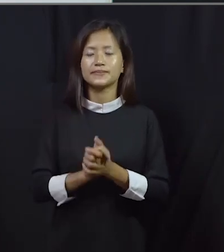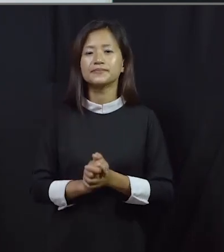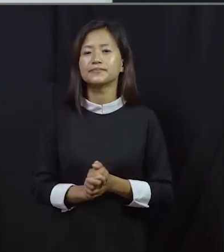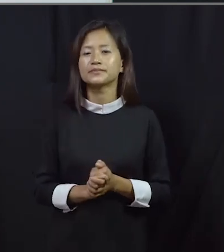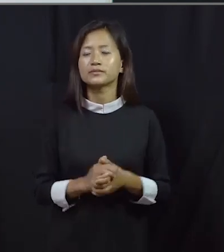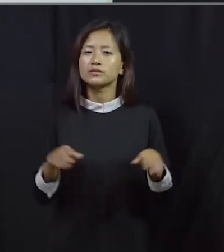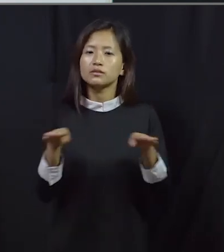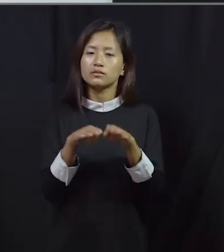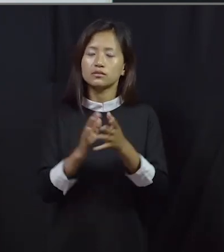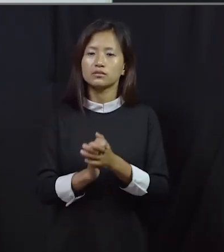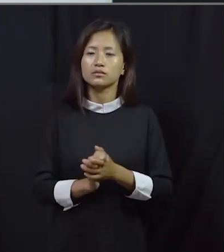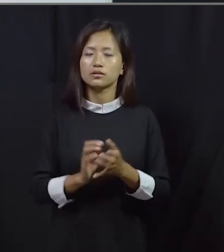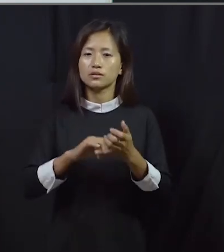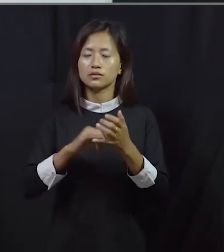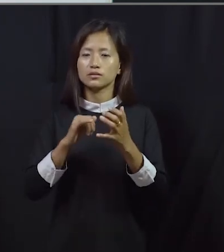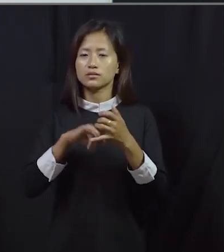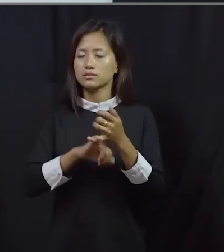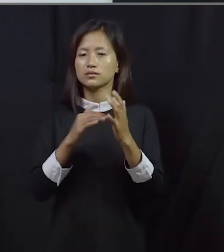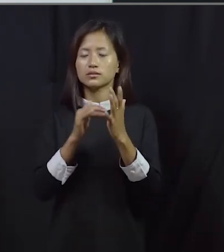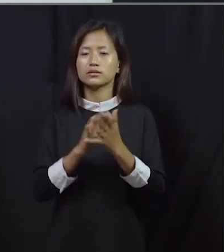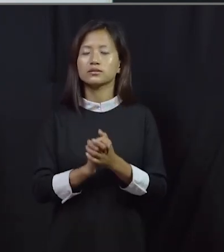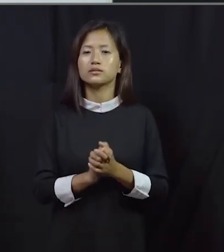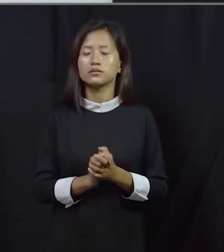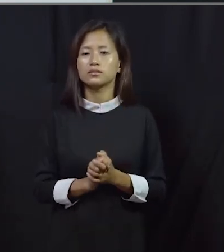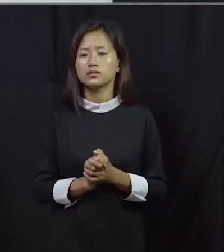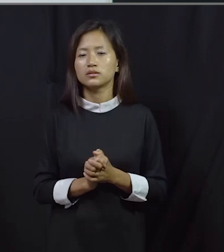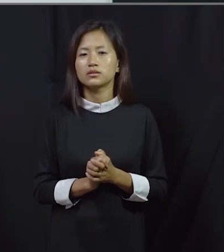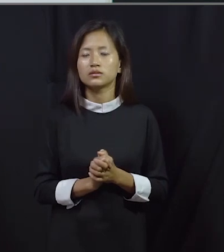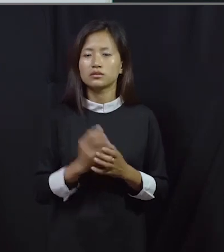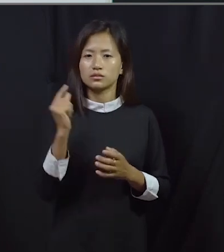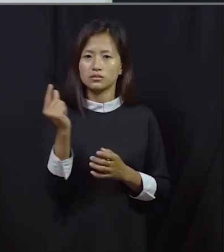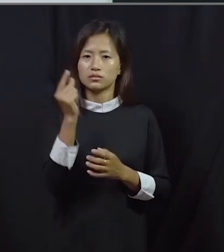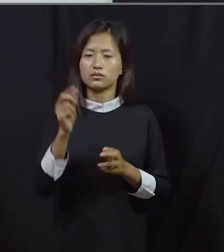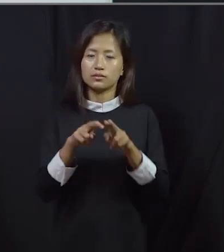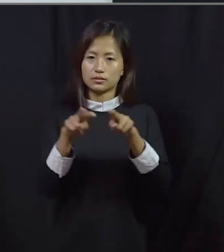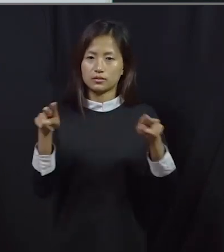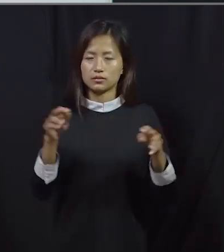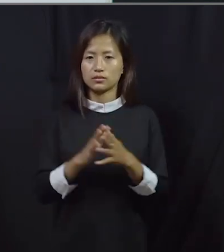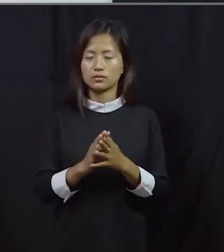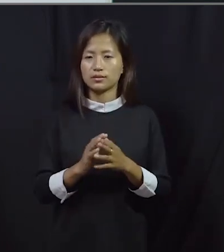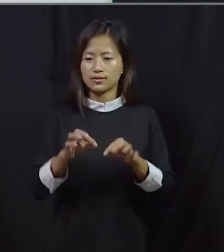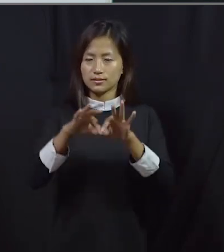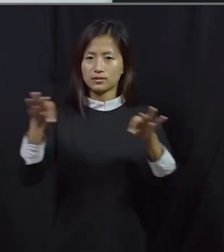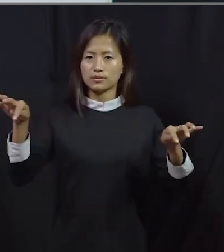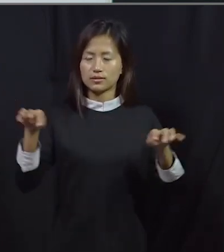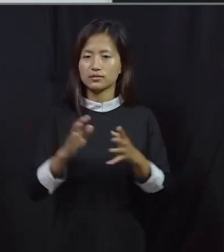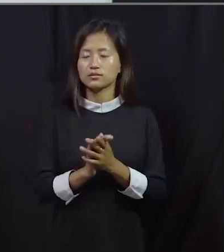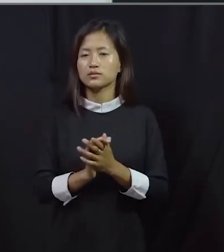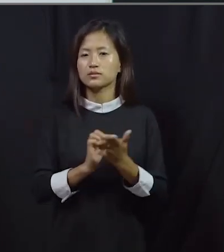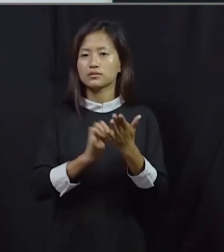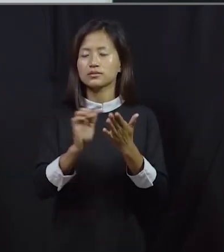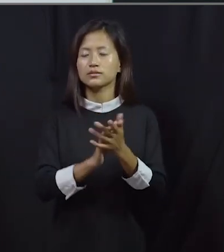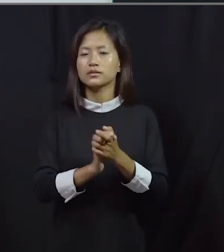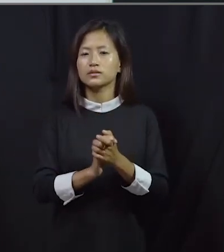Close to CGS. Or you can, if you want, just you try to get the meaning, you can use the different sentence also. It is very close to CGS.